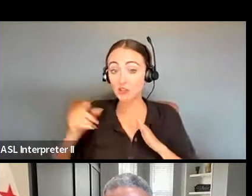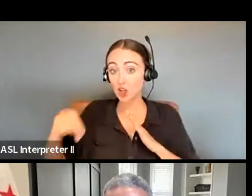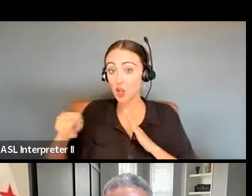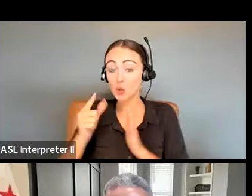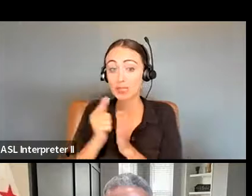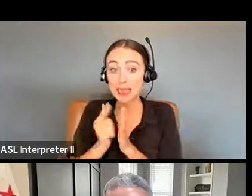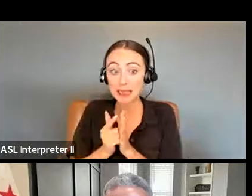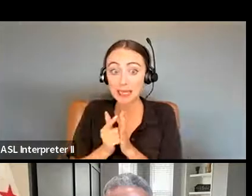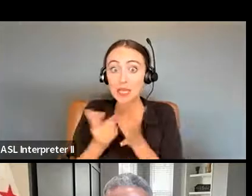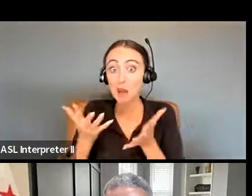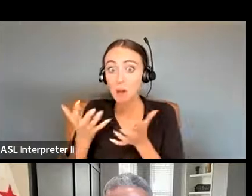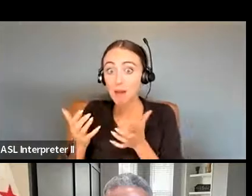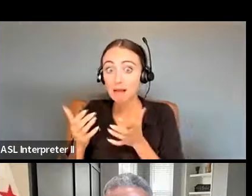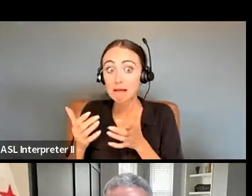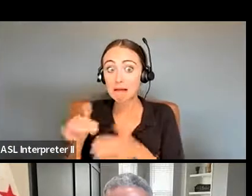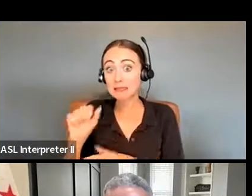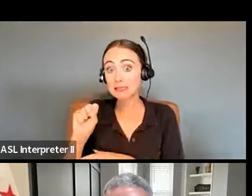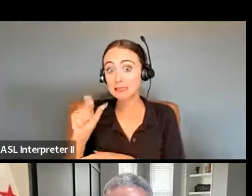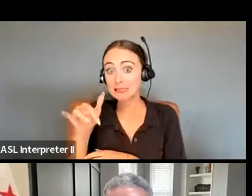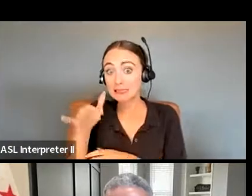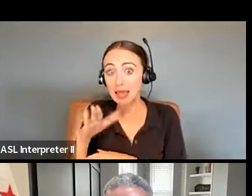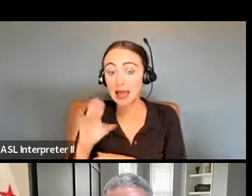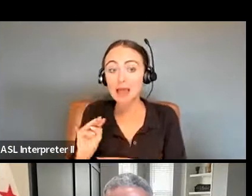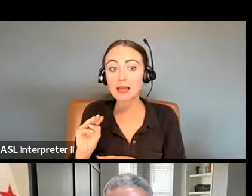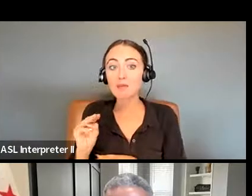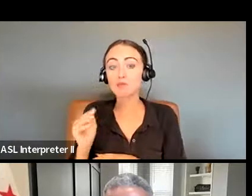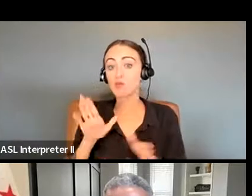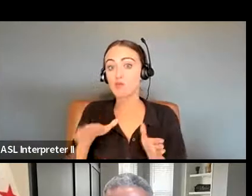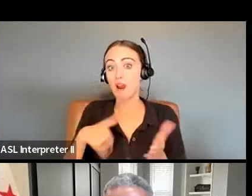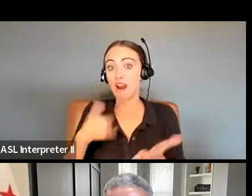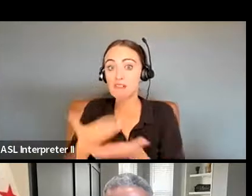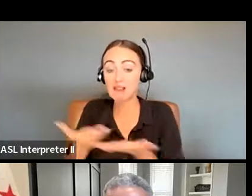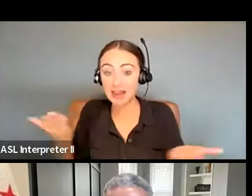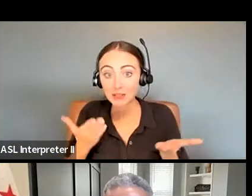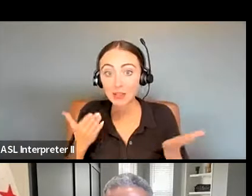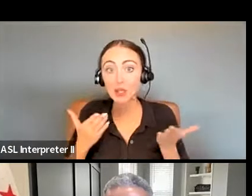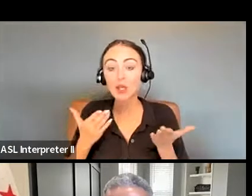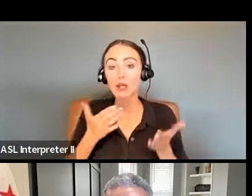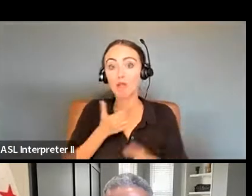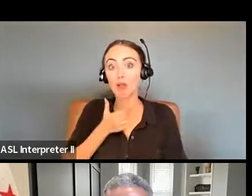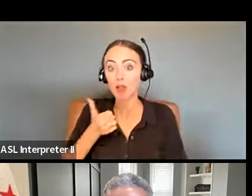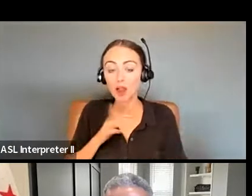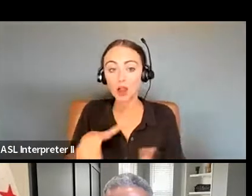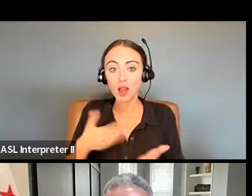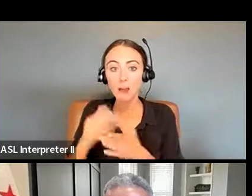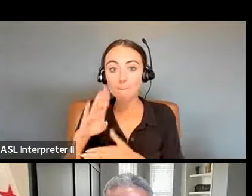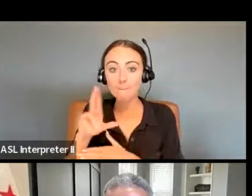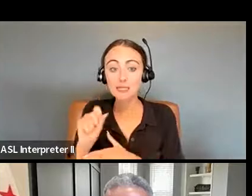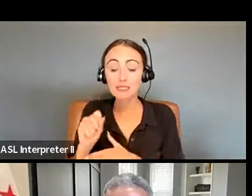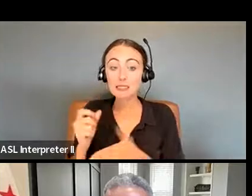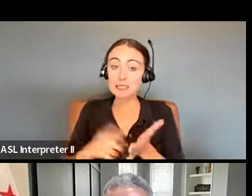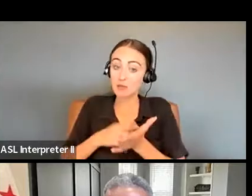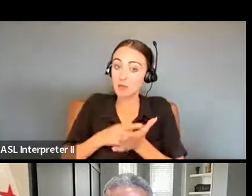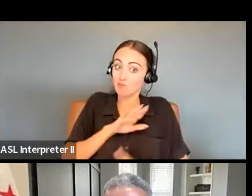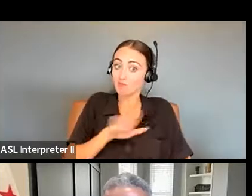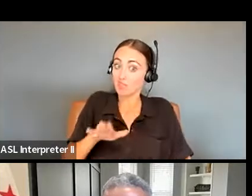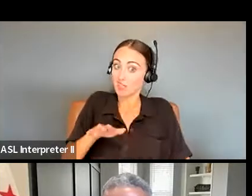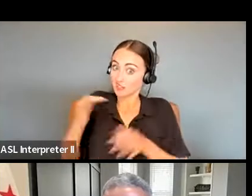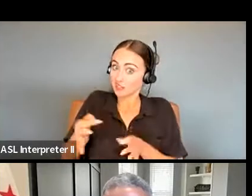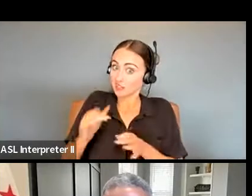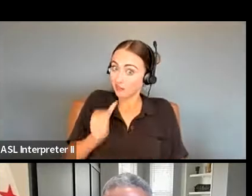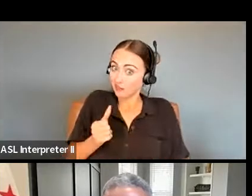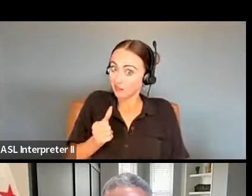seeking asylum who got bused to the district sometimes not of their own